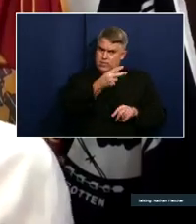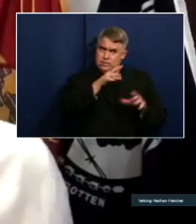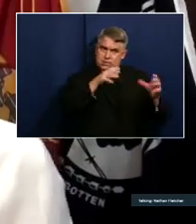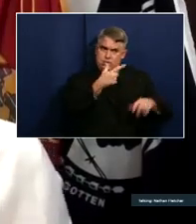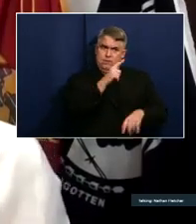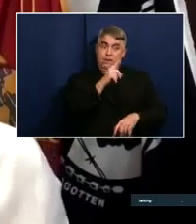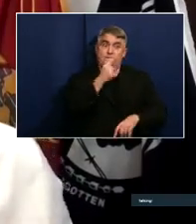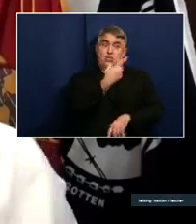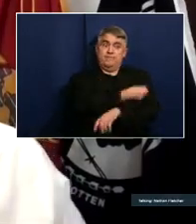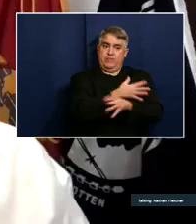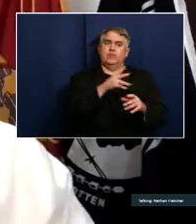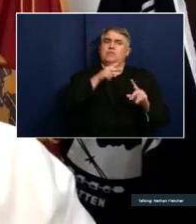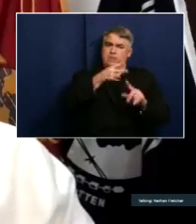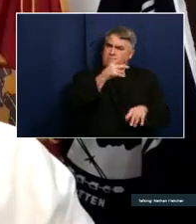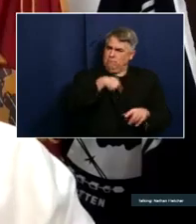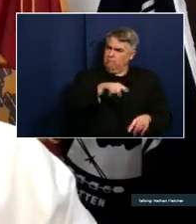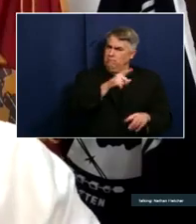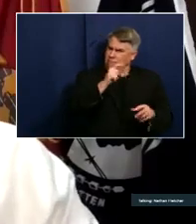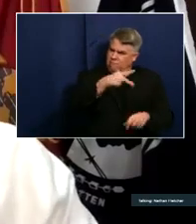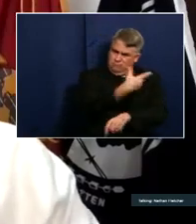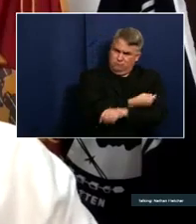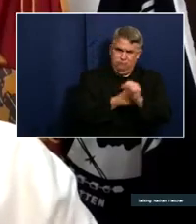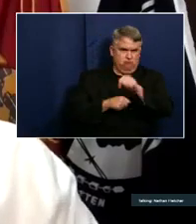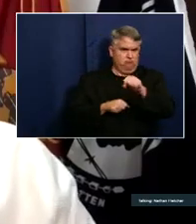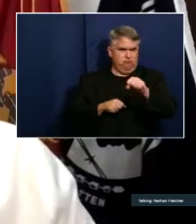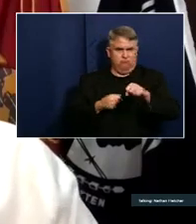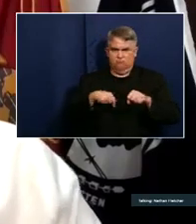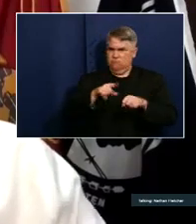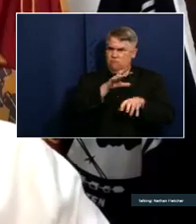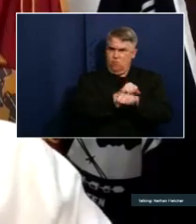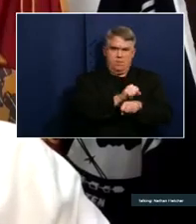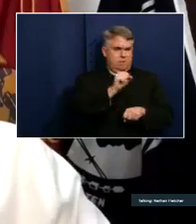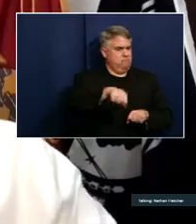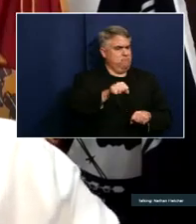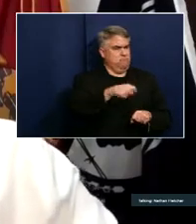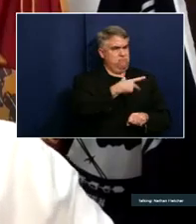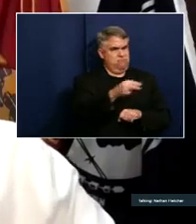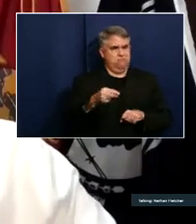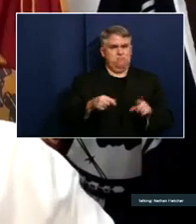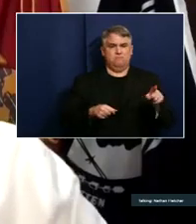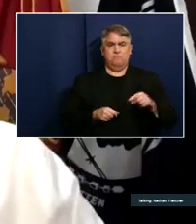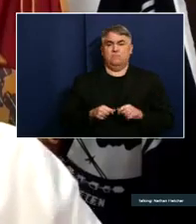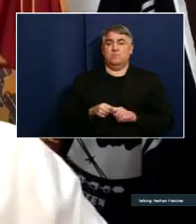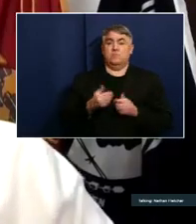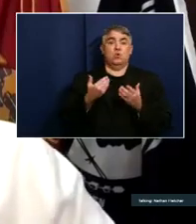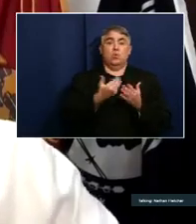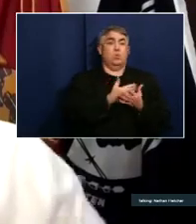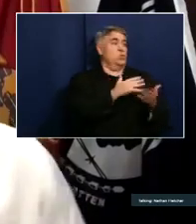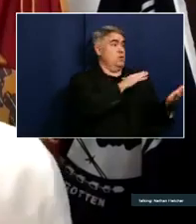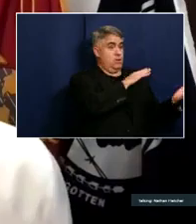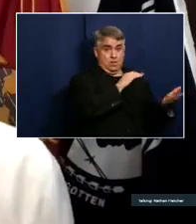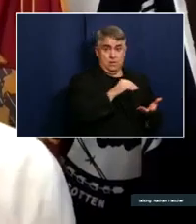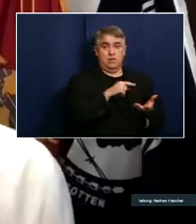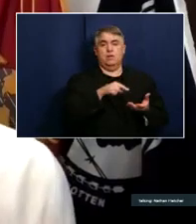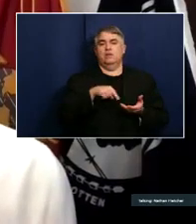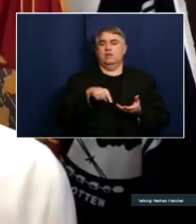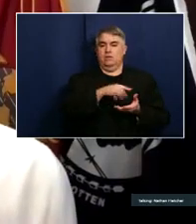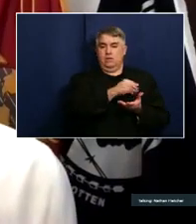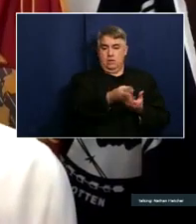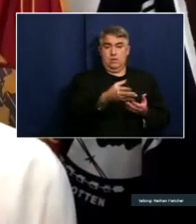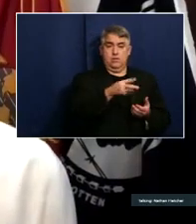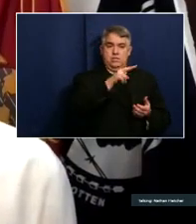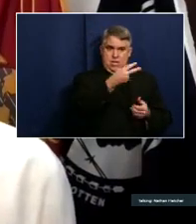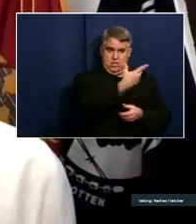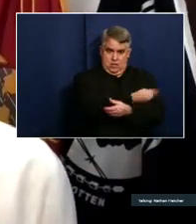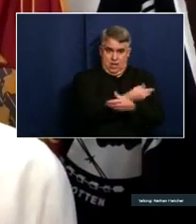in, they go to second dose appointments, and then whatever we have beyond second dose appointments, we open those up to